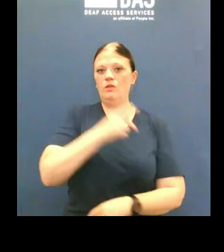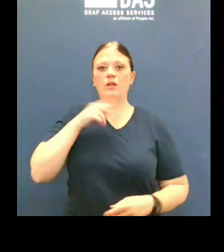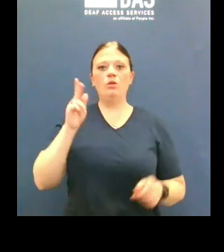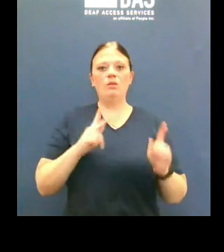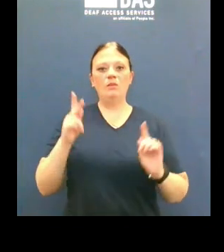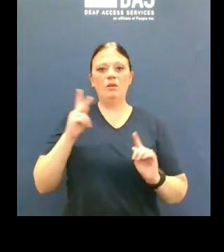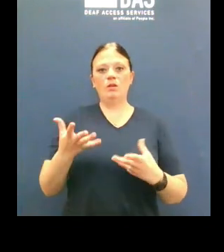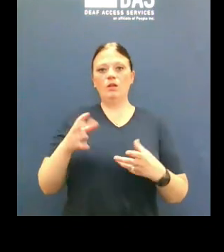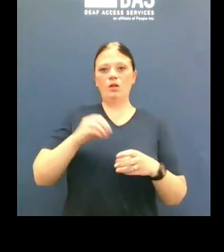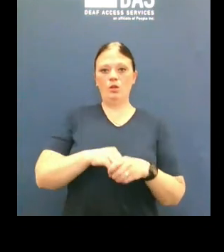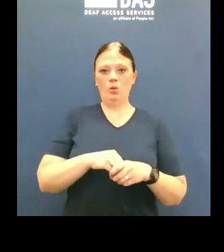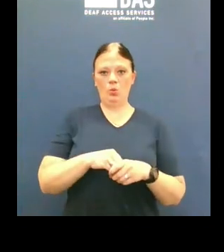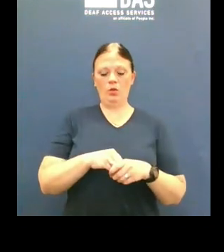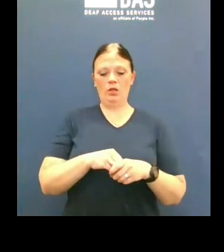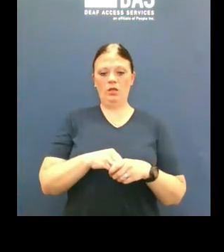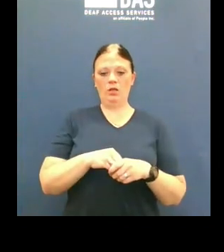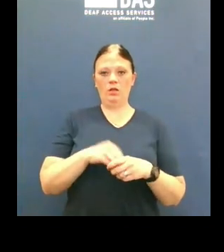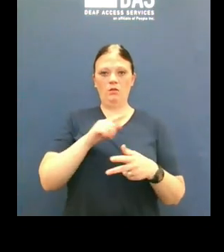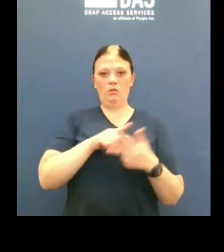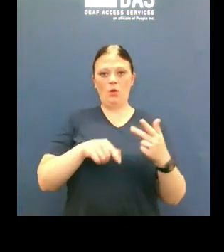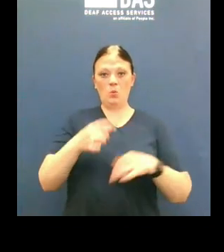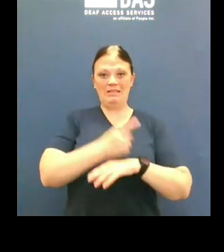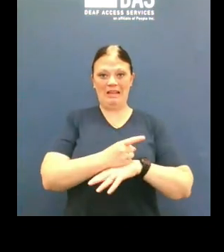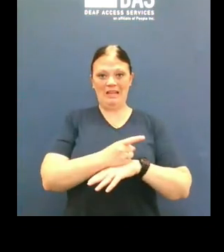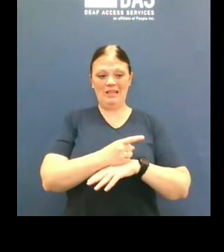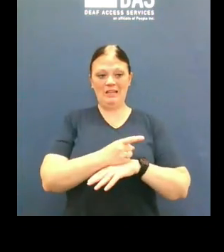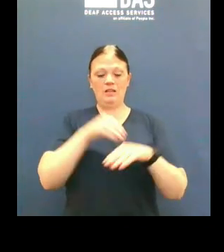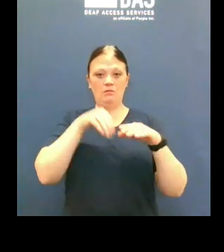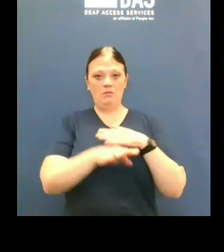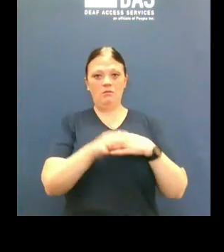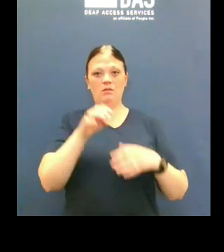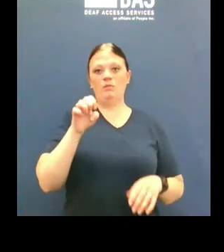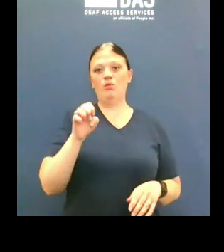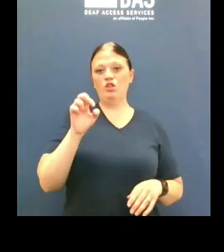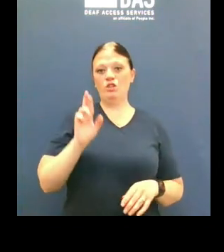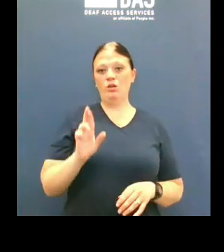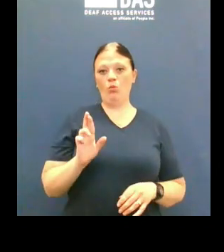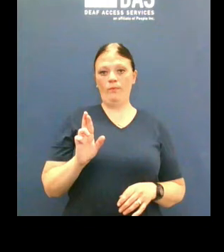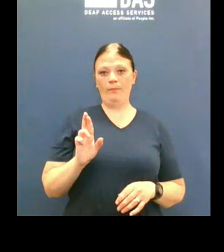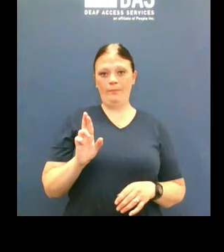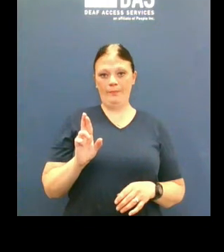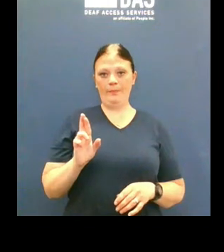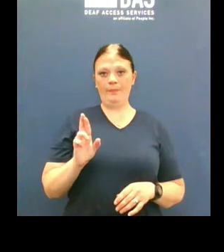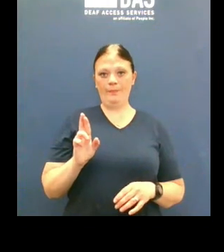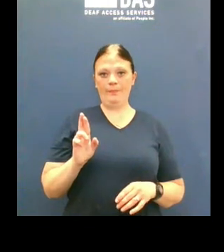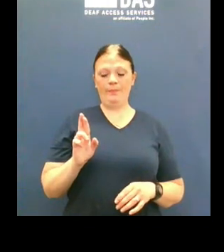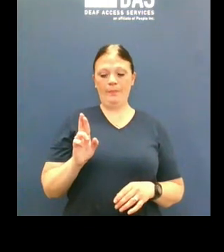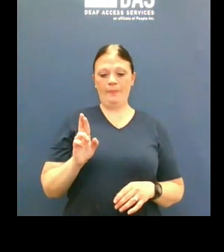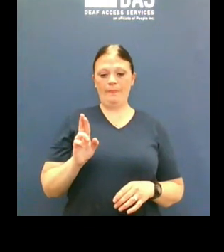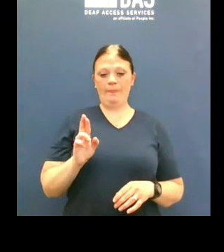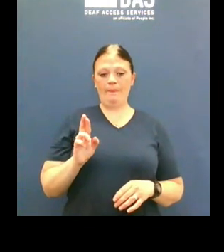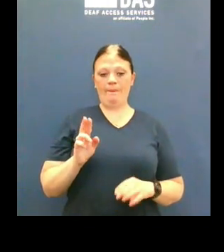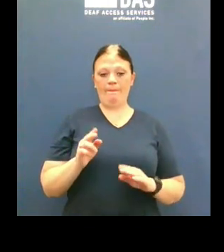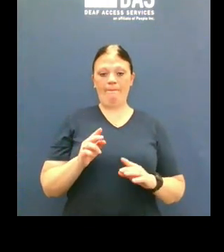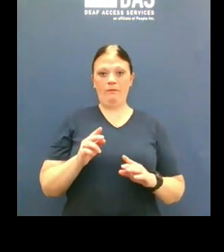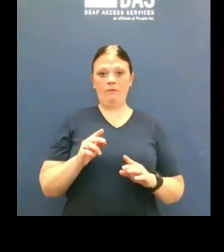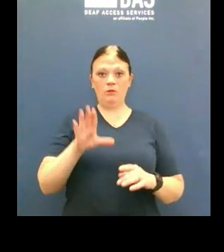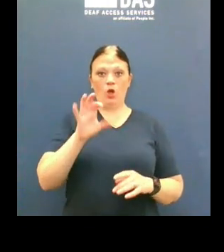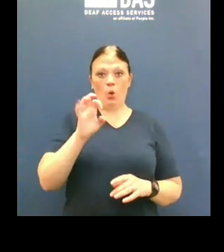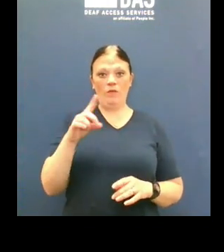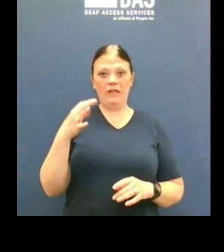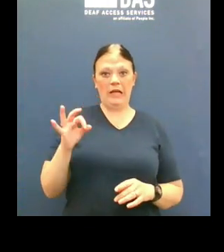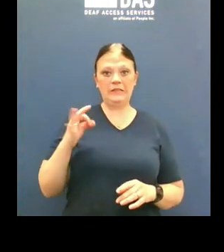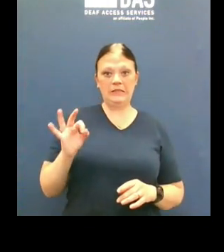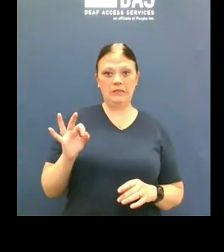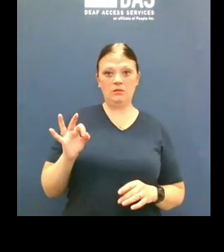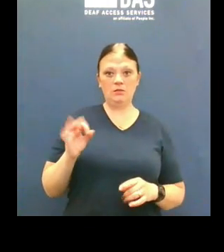individuals who were included during those days that came to the emergency departments of hospitals that were COVID-19,